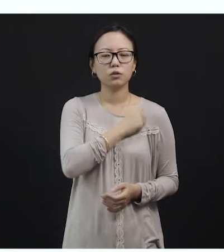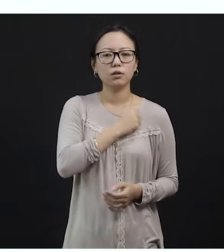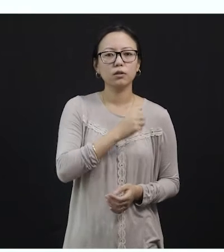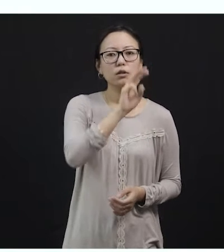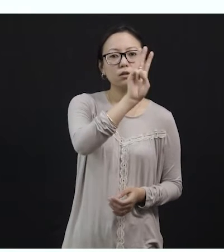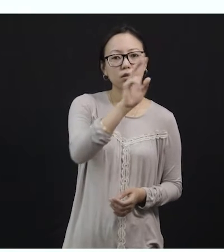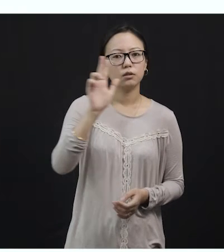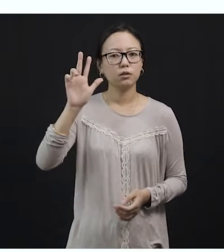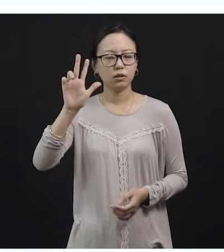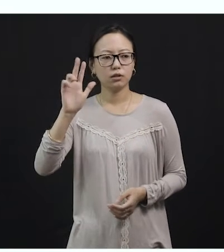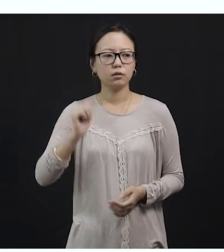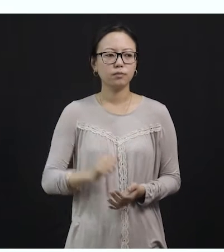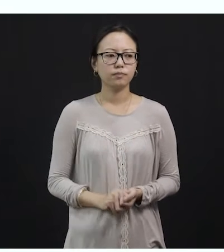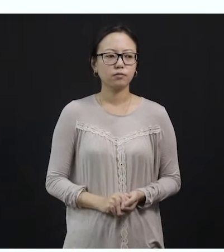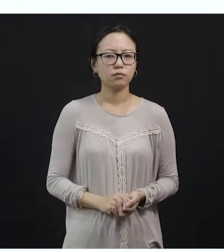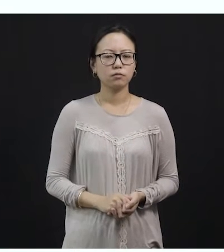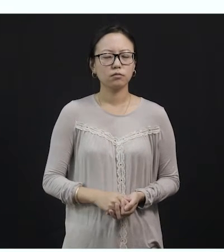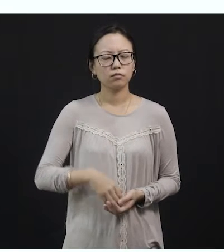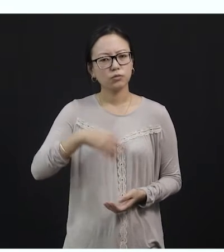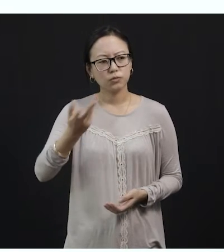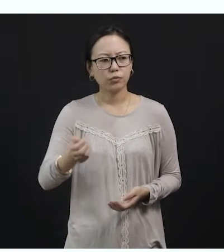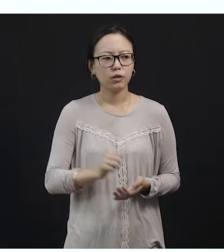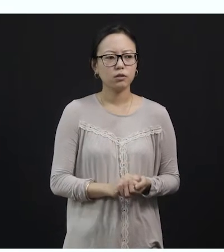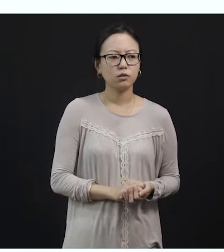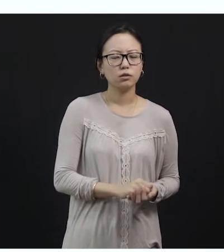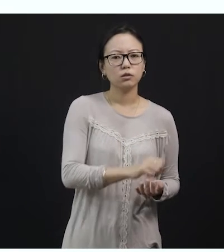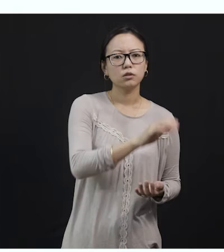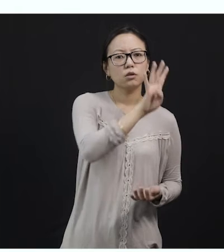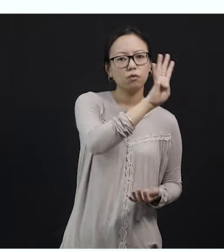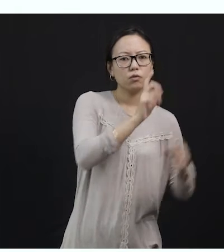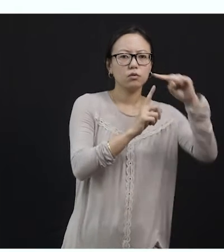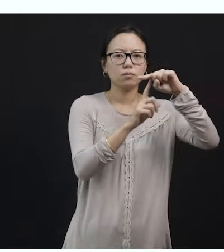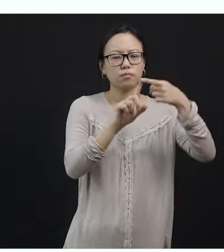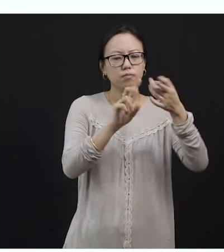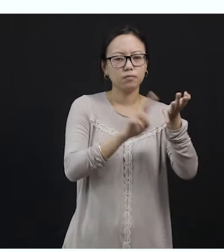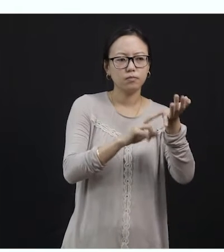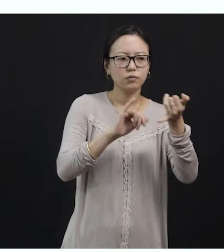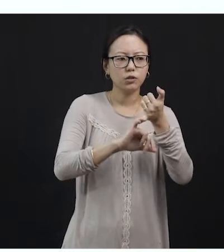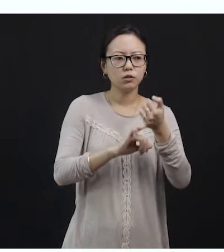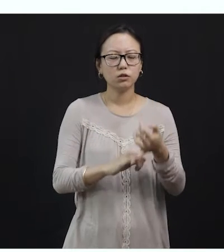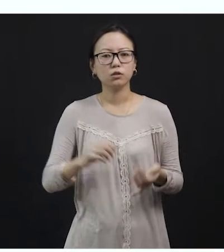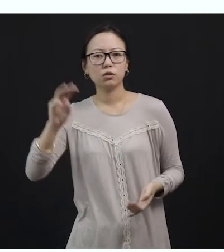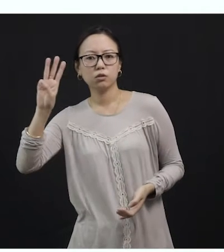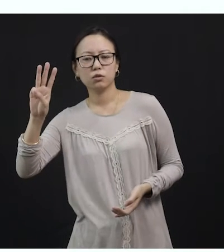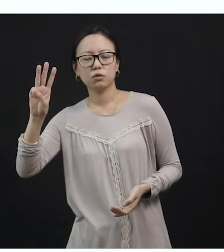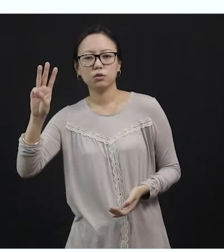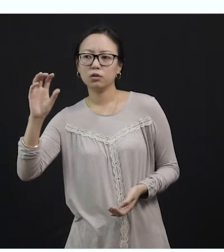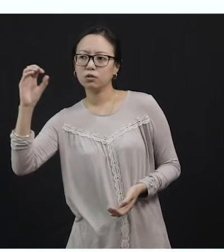the other examples, 4 tenths, 3 ones. When you combine these two, you